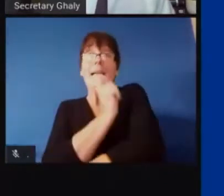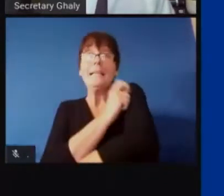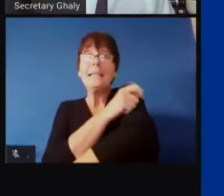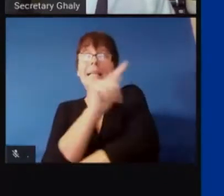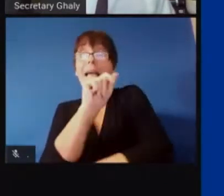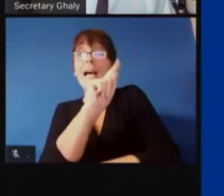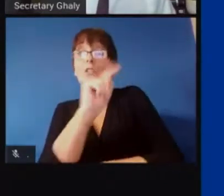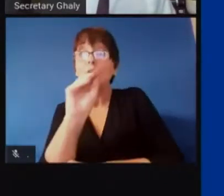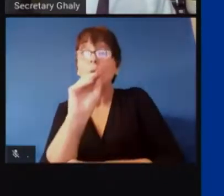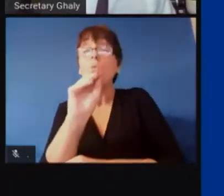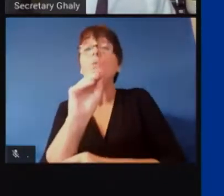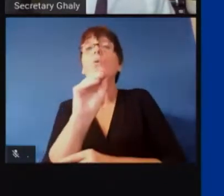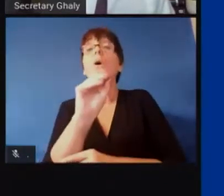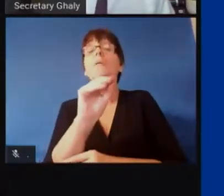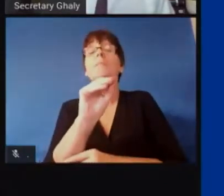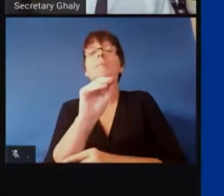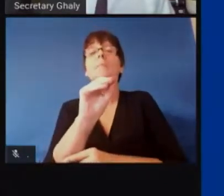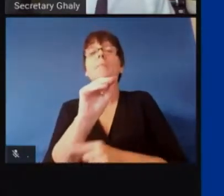parlors,